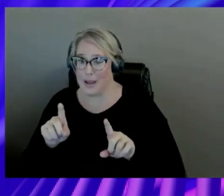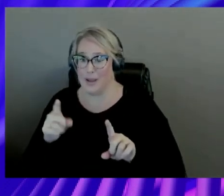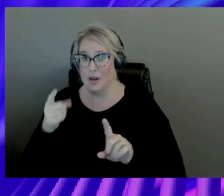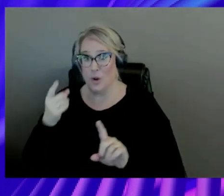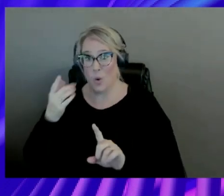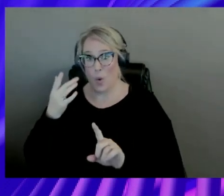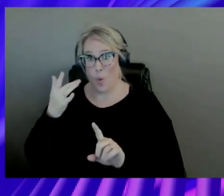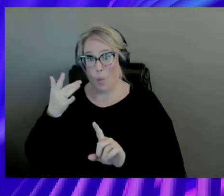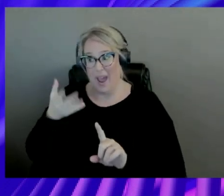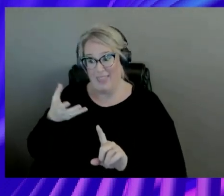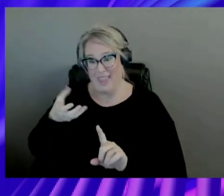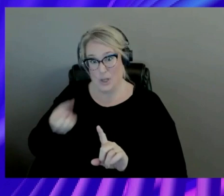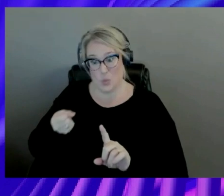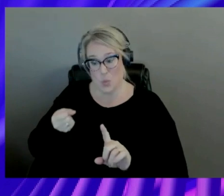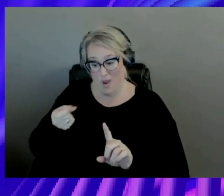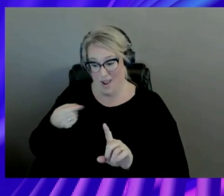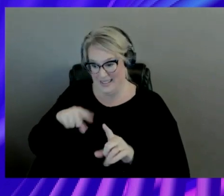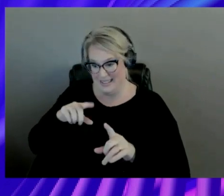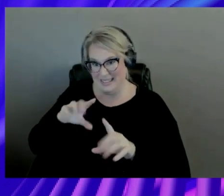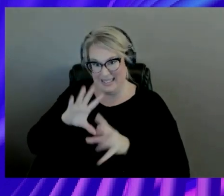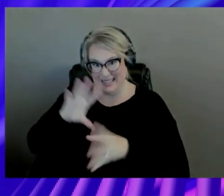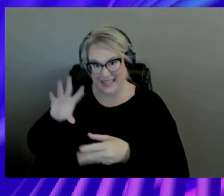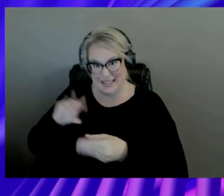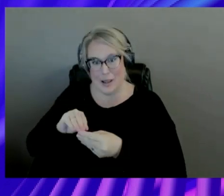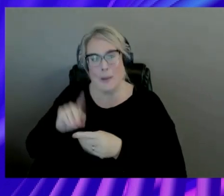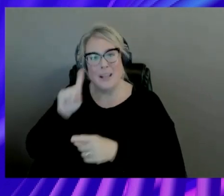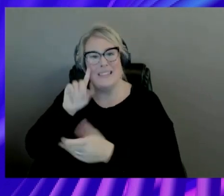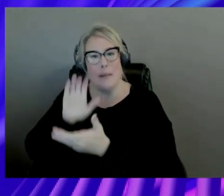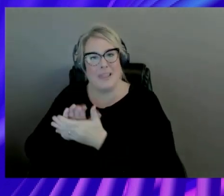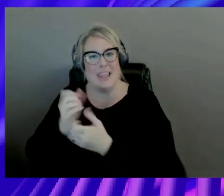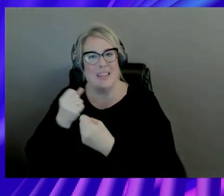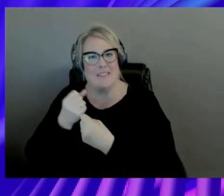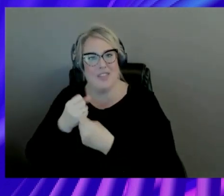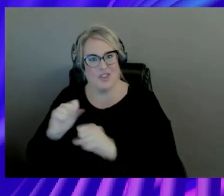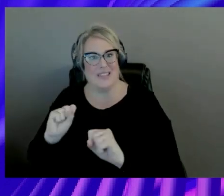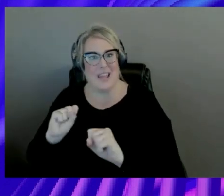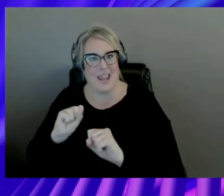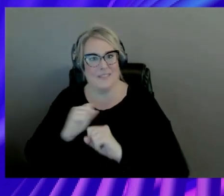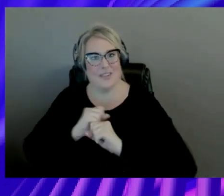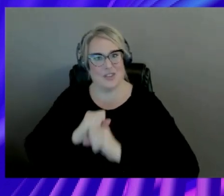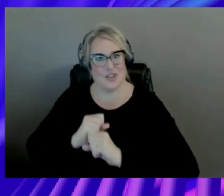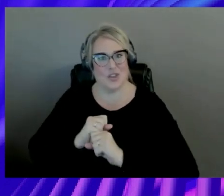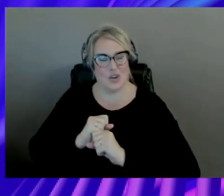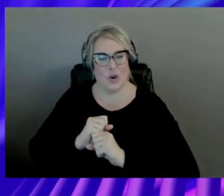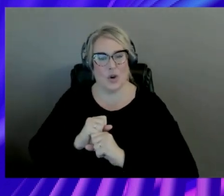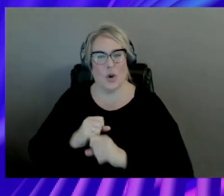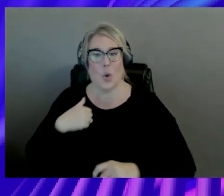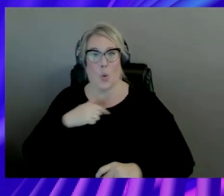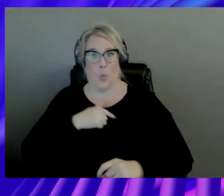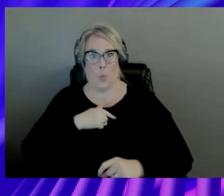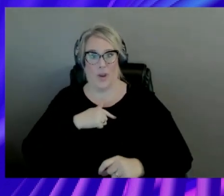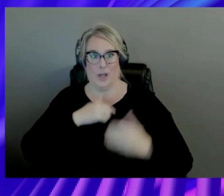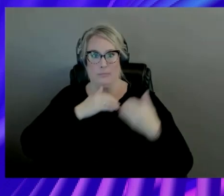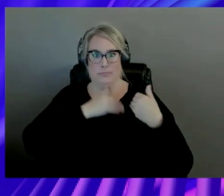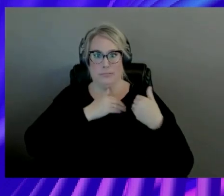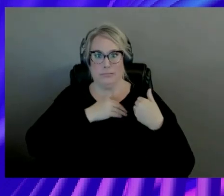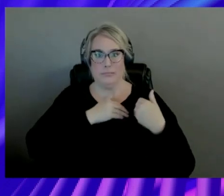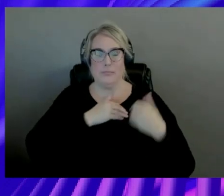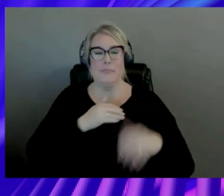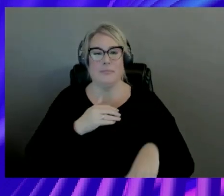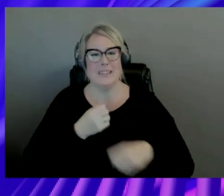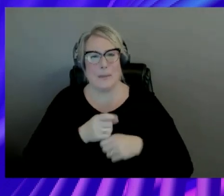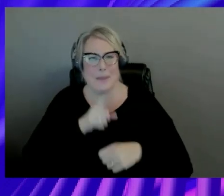so much is because they believe that they are safe and secure to use. Right. We are doing our part to make sure